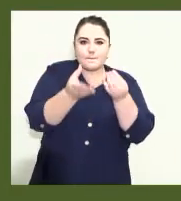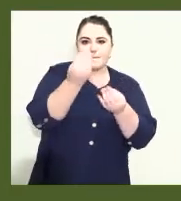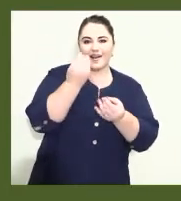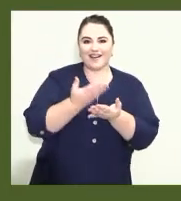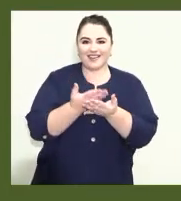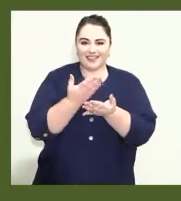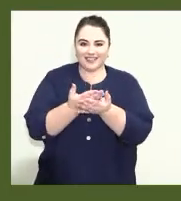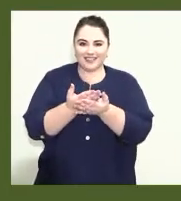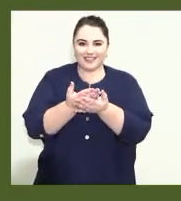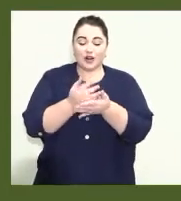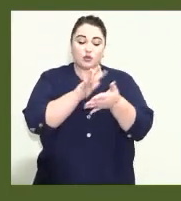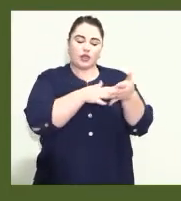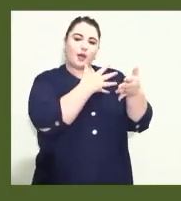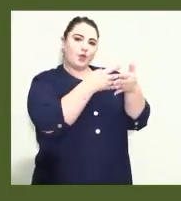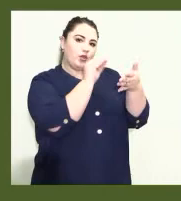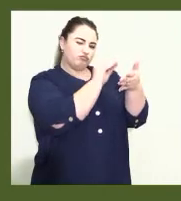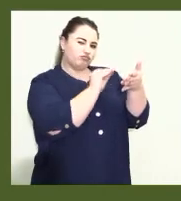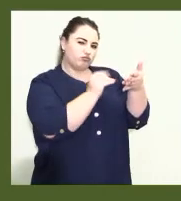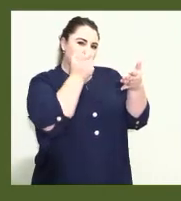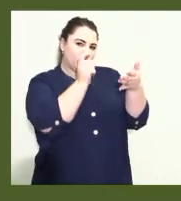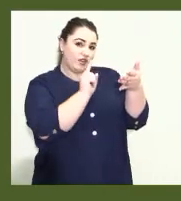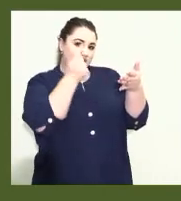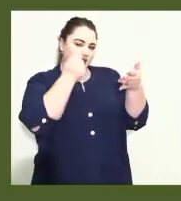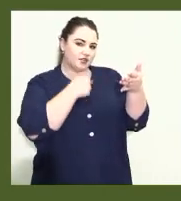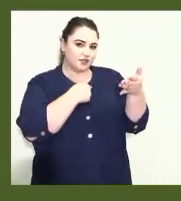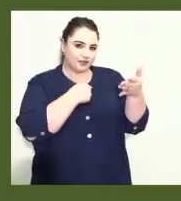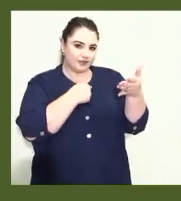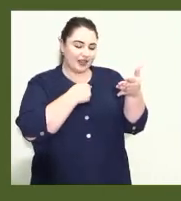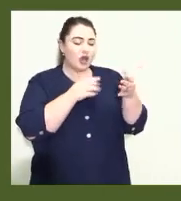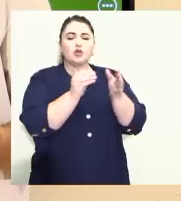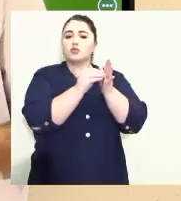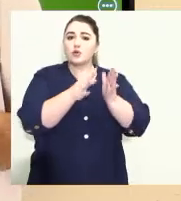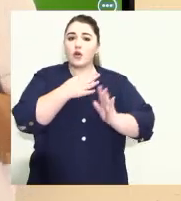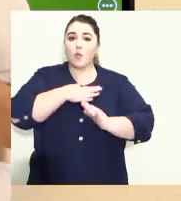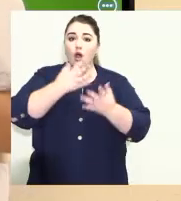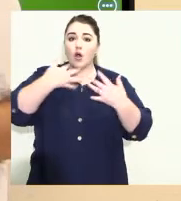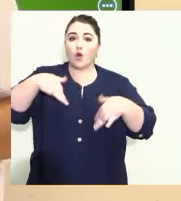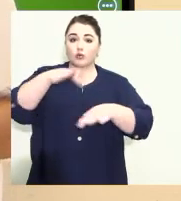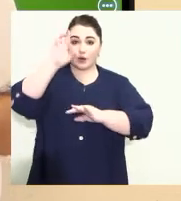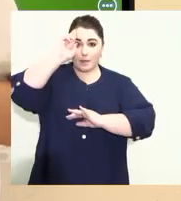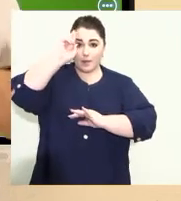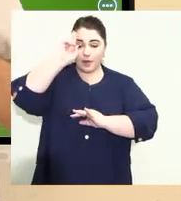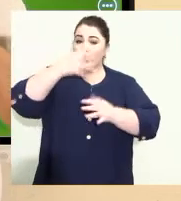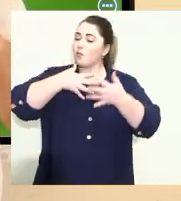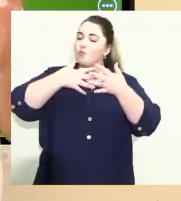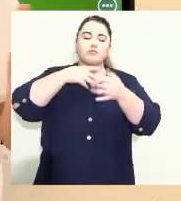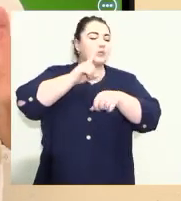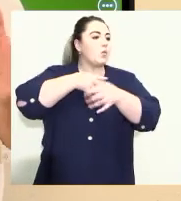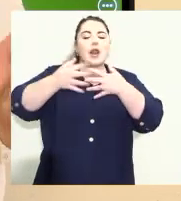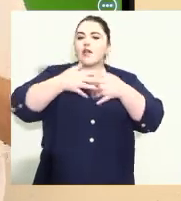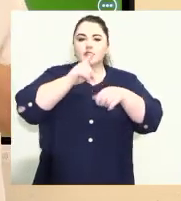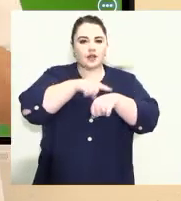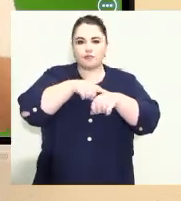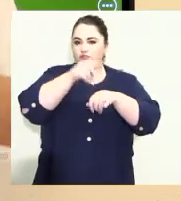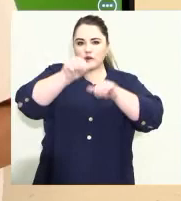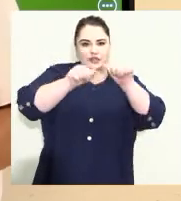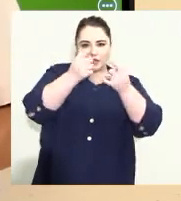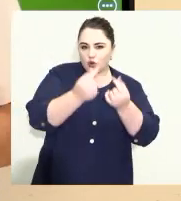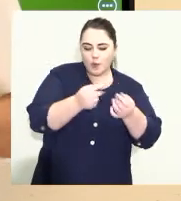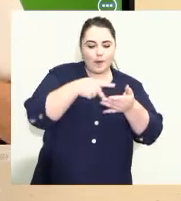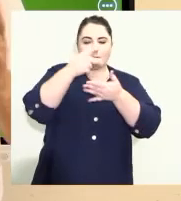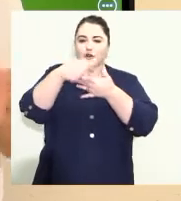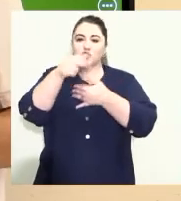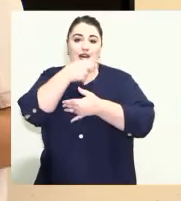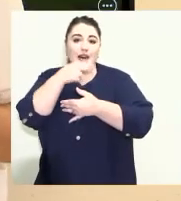So let's have a look at tabulation. Learners, I want you to remember whenever you do any assessments, it could be a